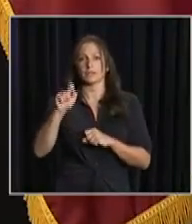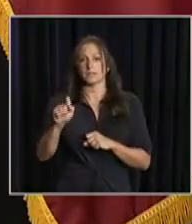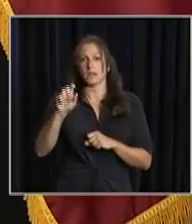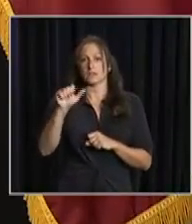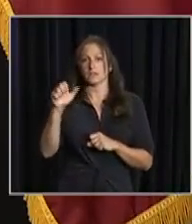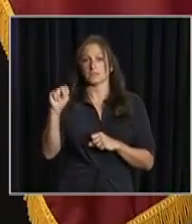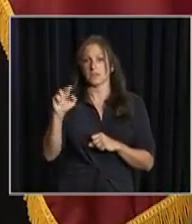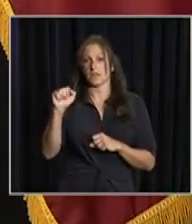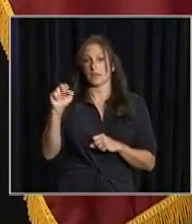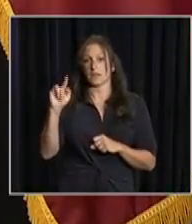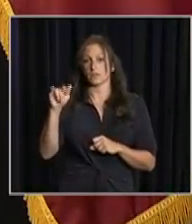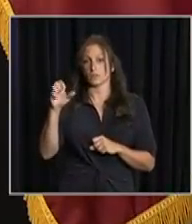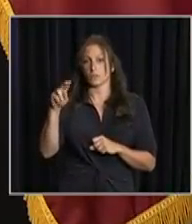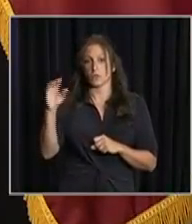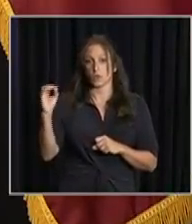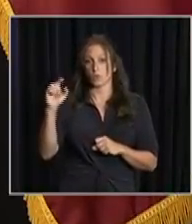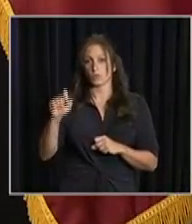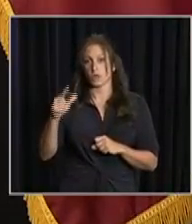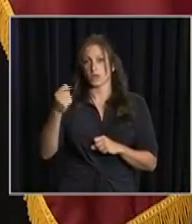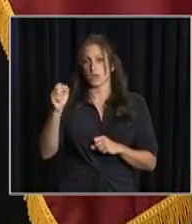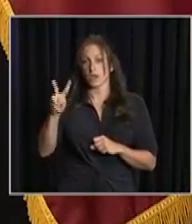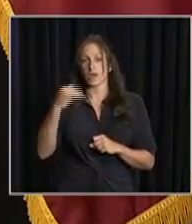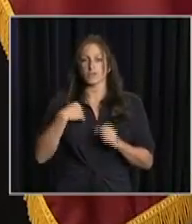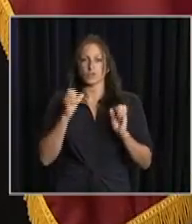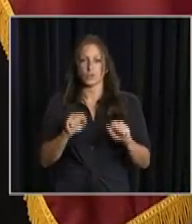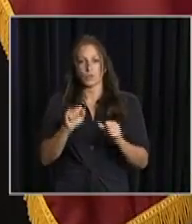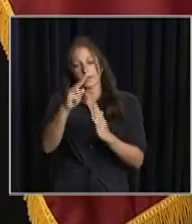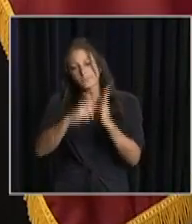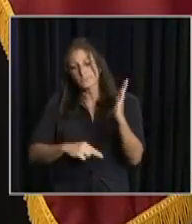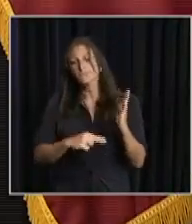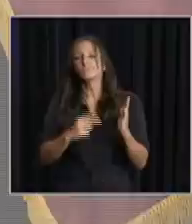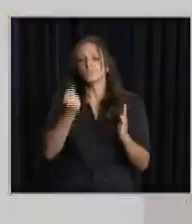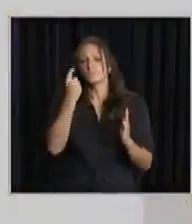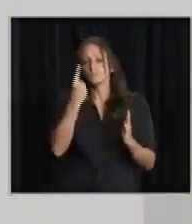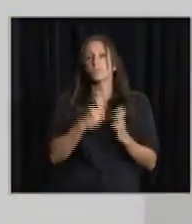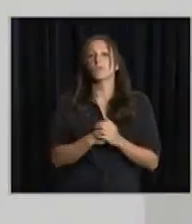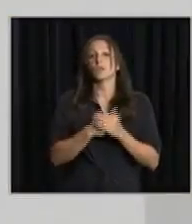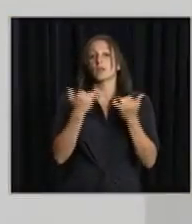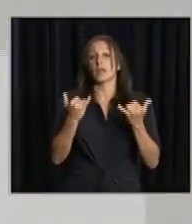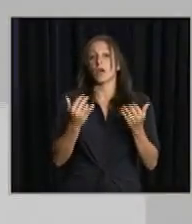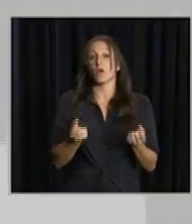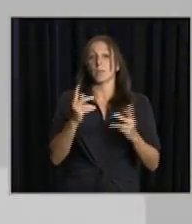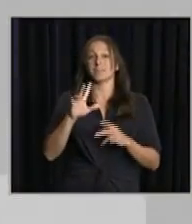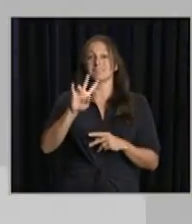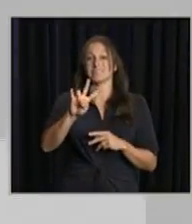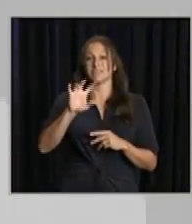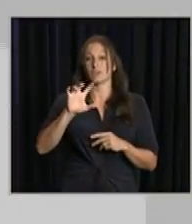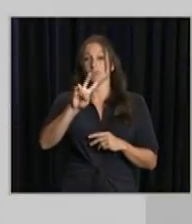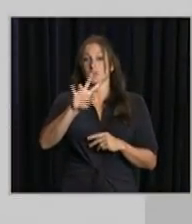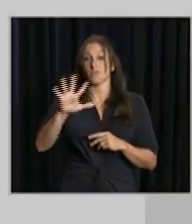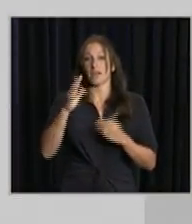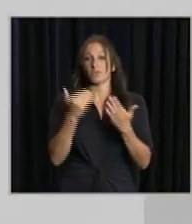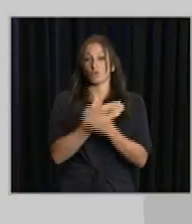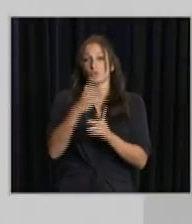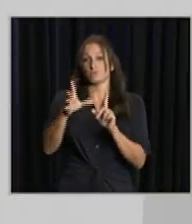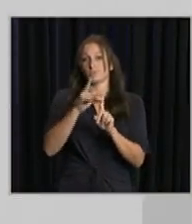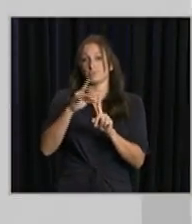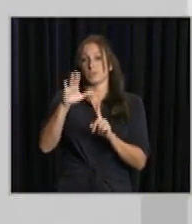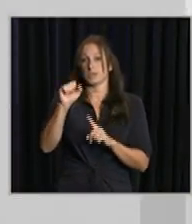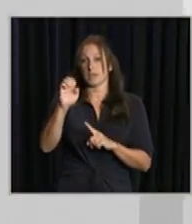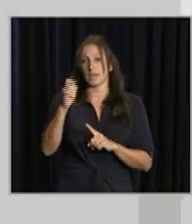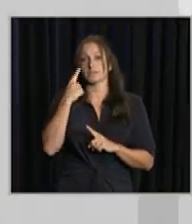covid19.sanantonio.gov to get answers to your questions. Now over to the cases today. We're reporting 775 new cases of